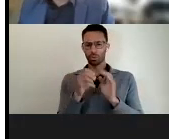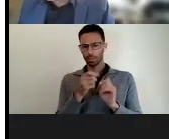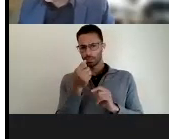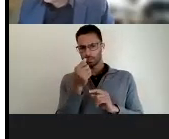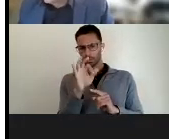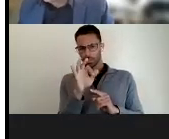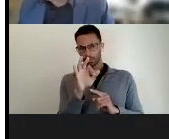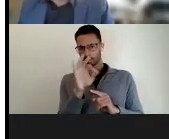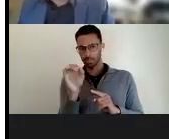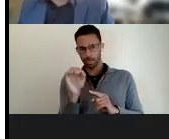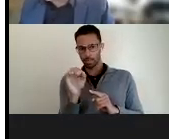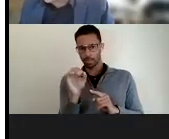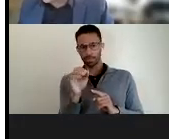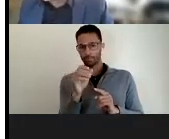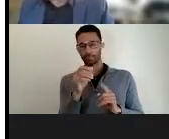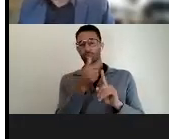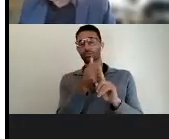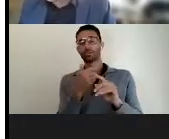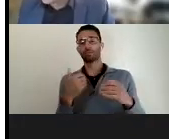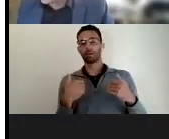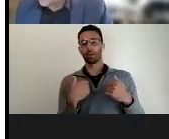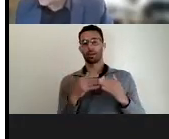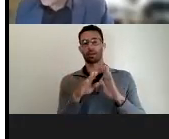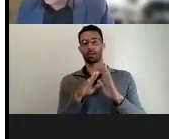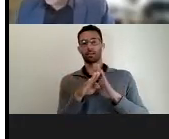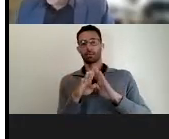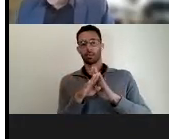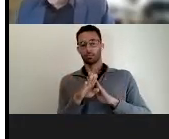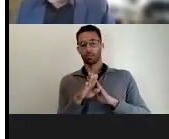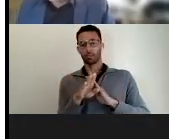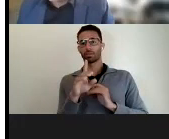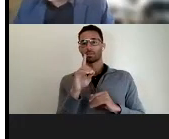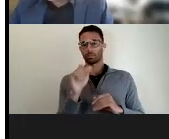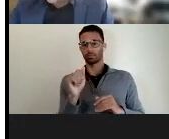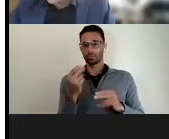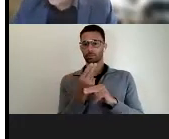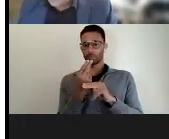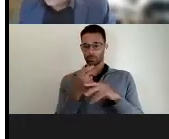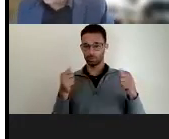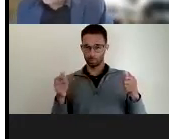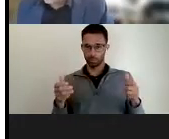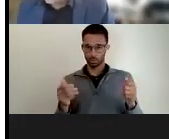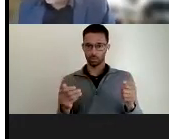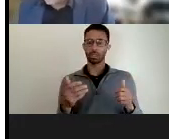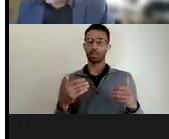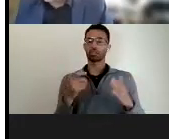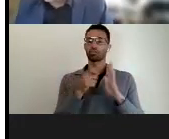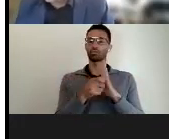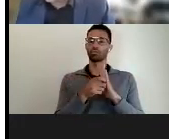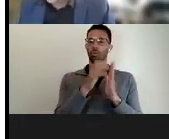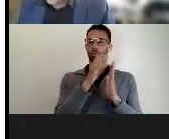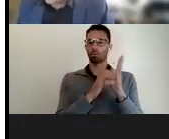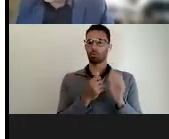it. She had developmental disabilities, physical disabilities. She used a wheelchair. And she wrote this poem. I